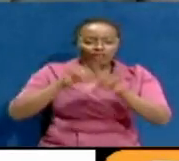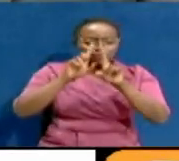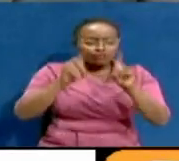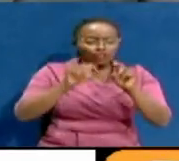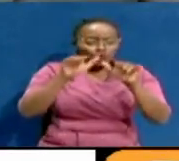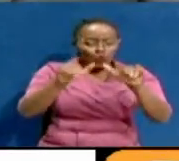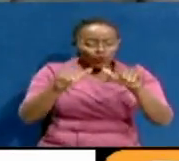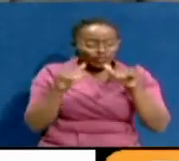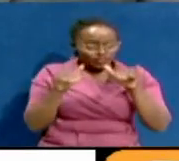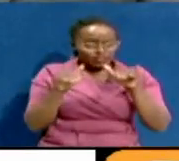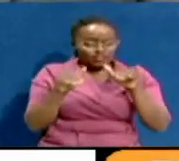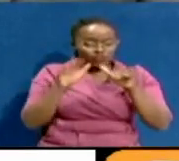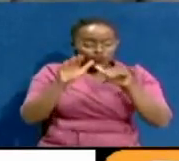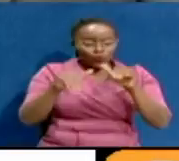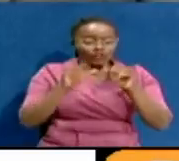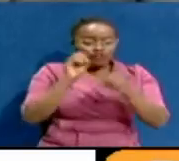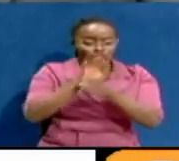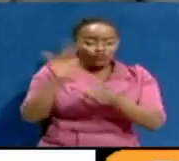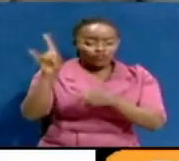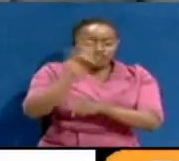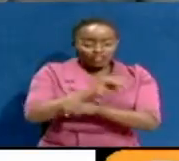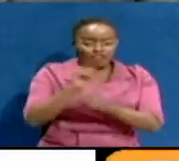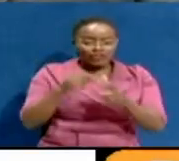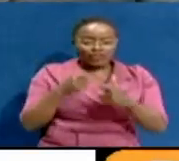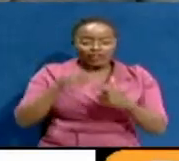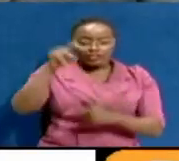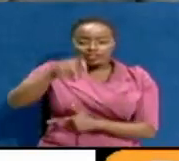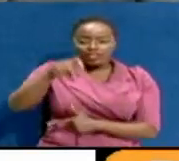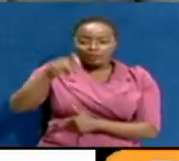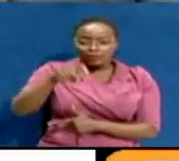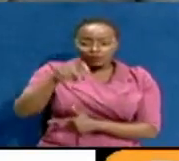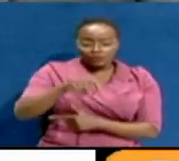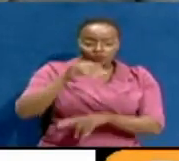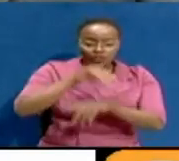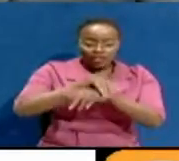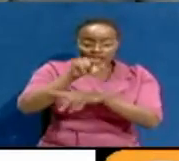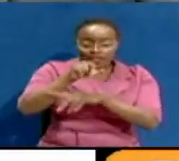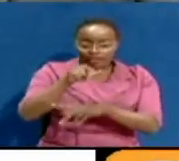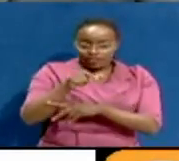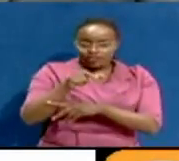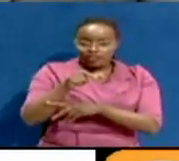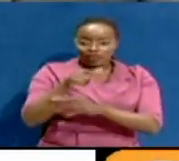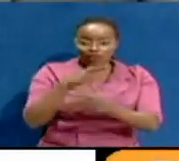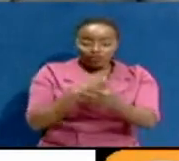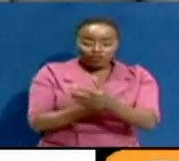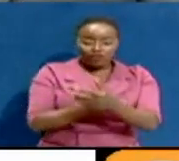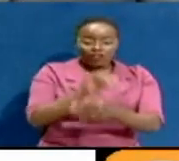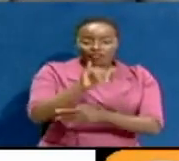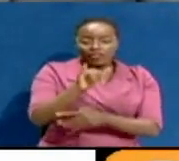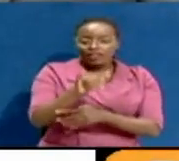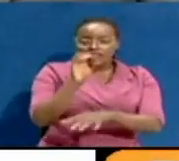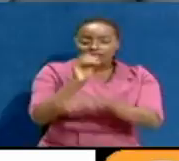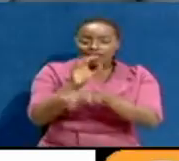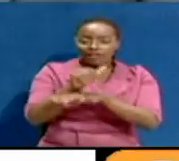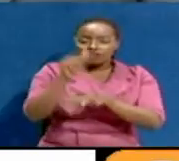wait. Yes, so you wait at least 14 days your quarantine period. Then you can get the vaccine. Okay. Okay. So that's the